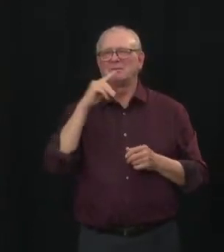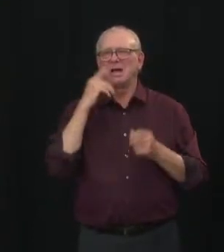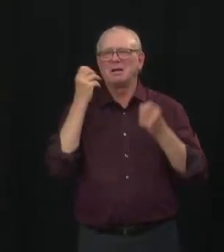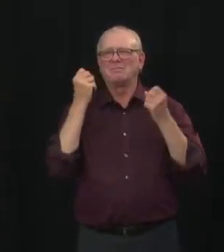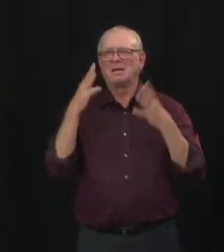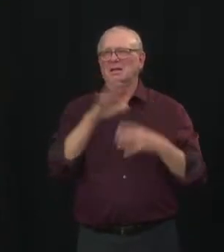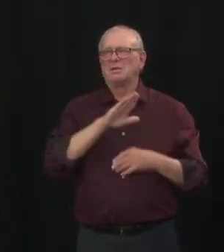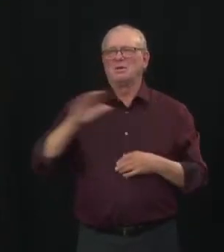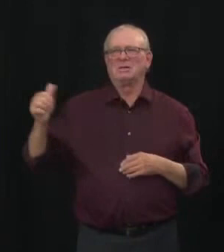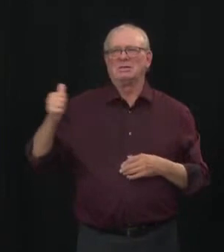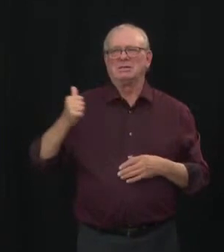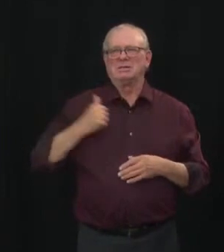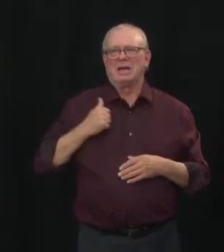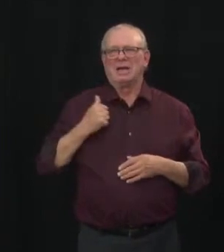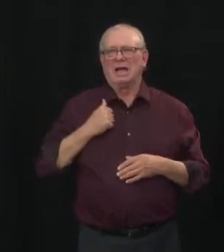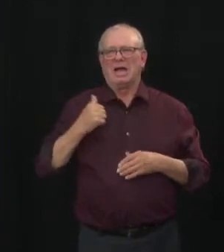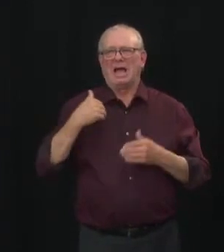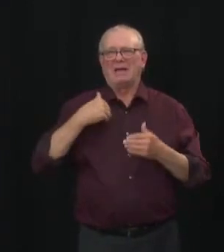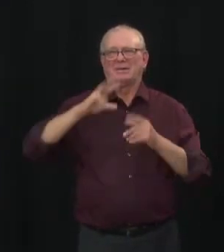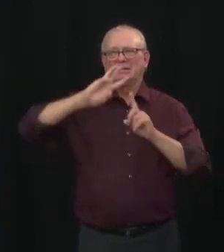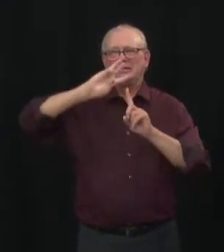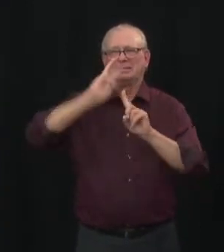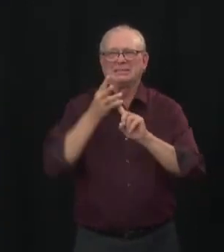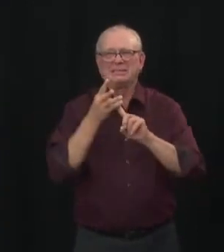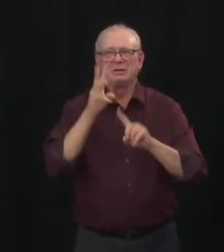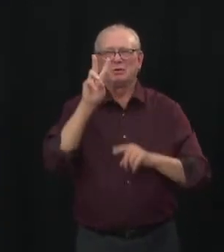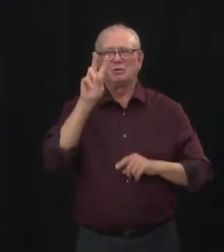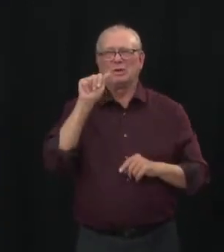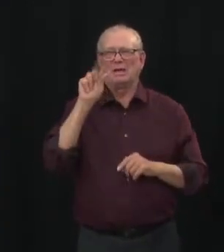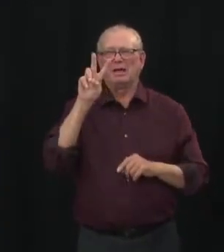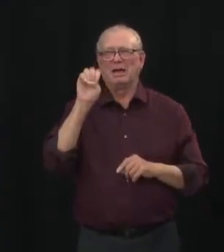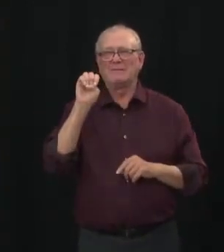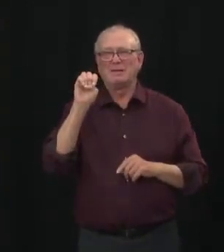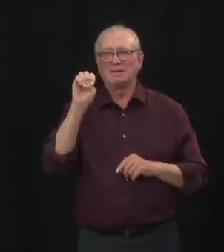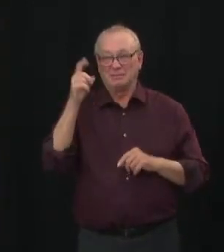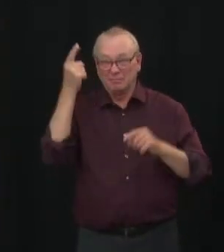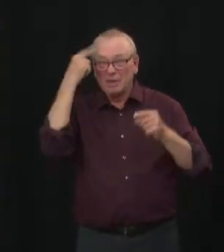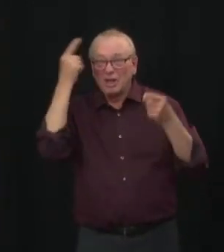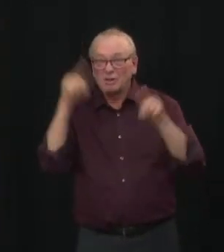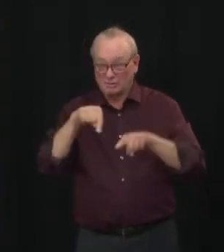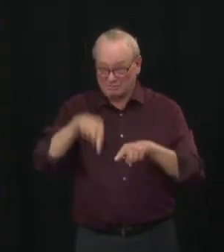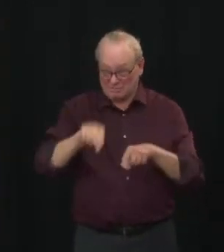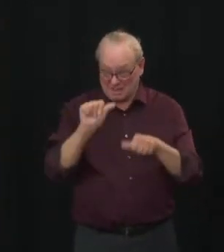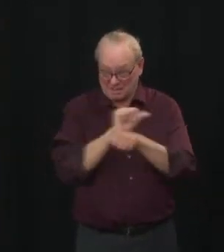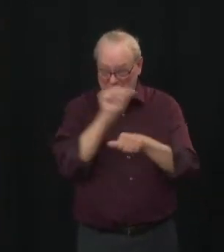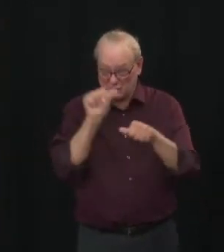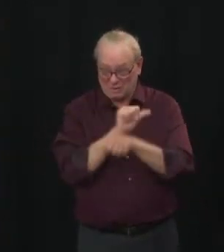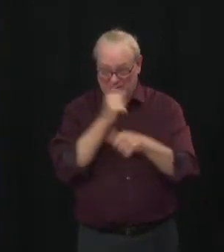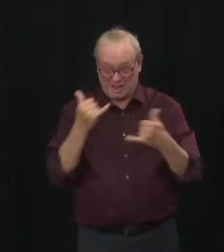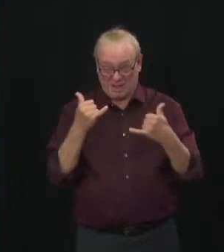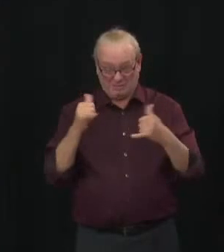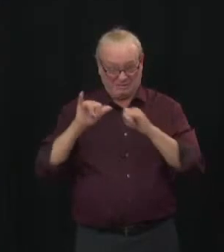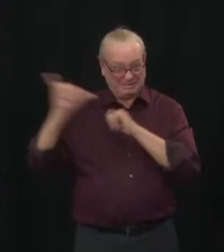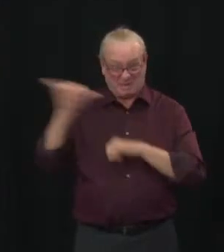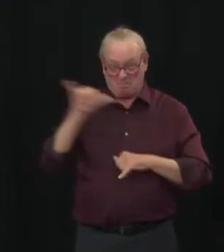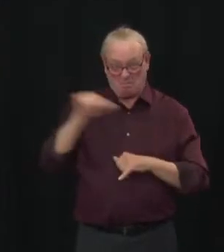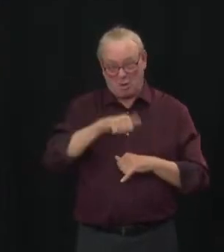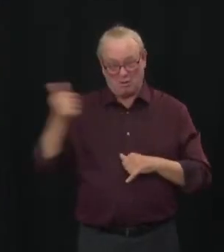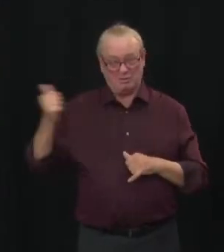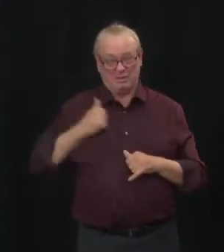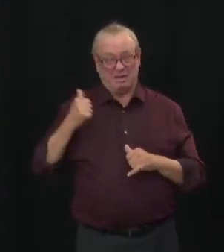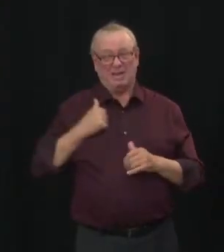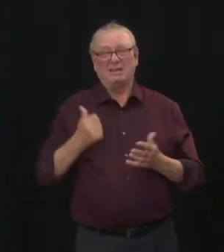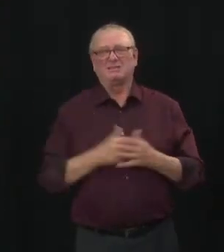Do you agree with that assessment? Do you believe Alberta has now reached a sixth wave? What we've seen throughout the experience